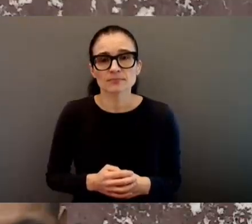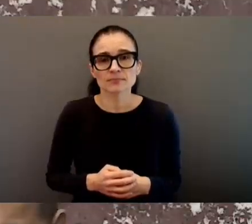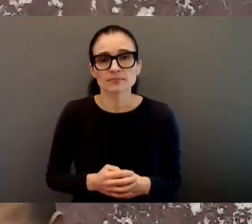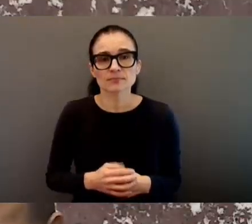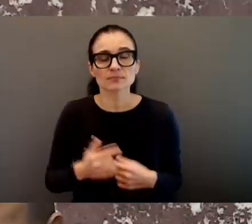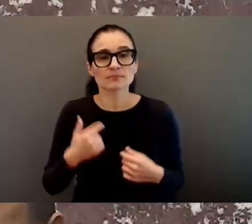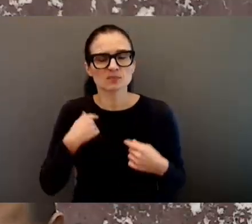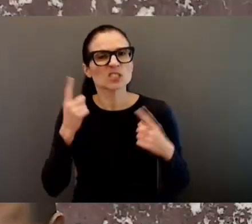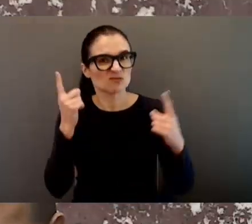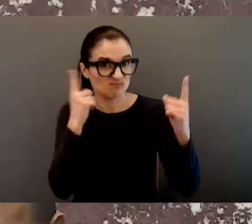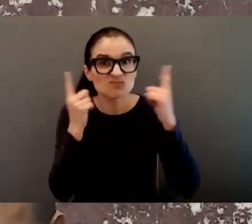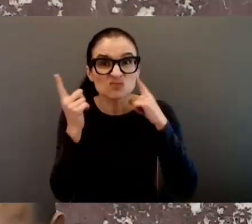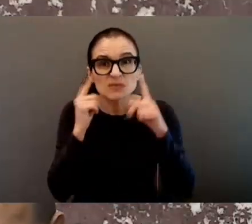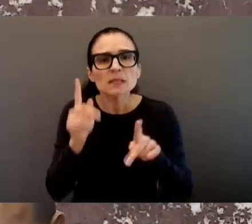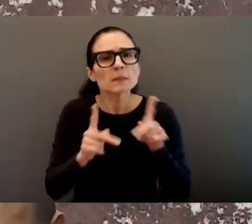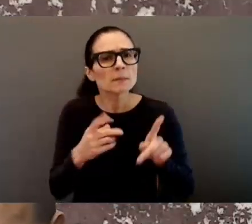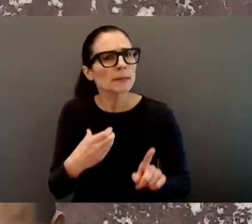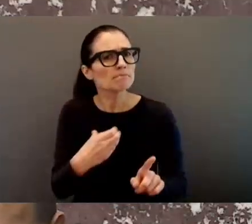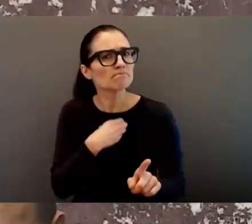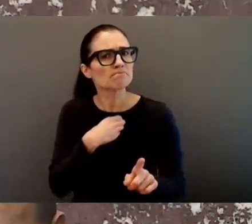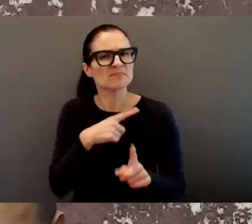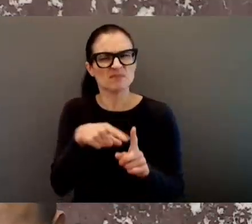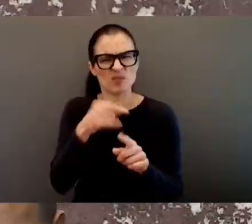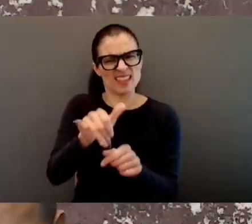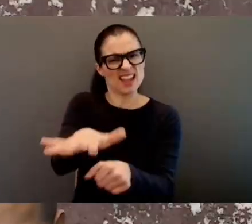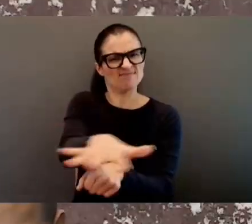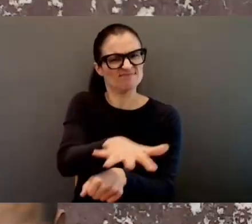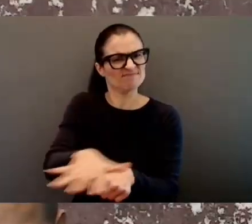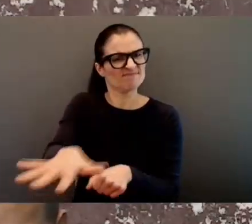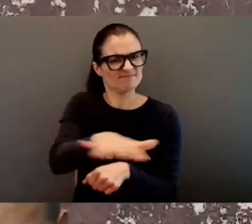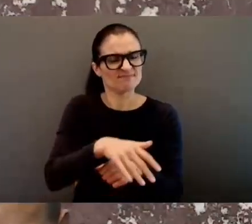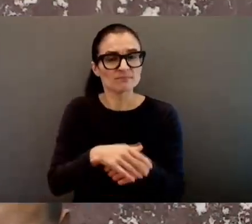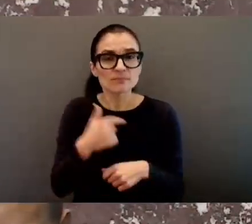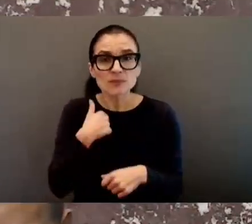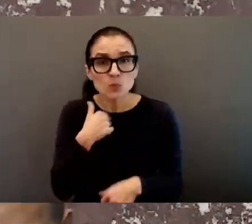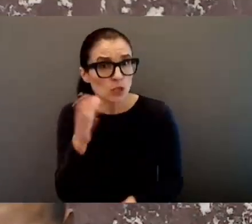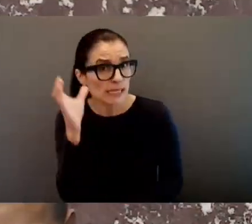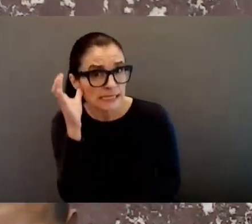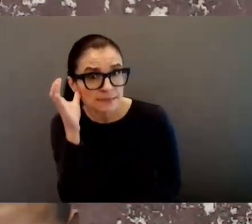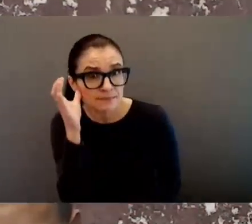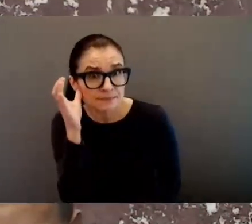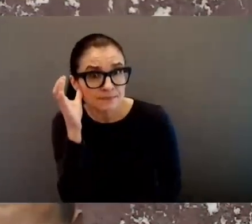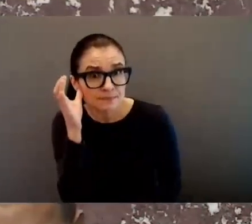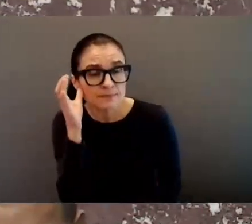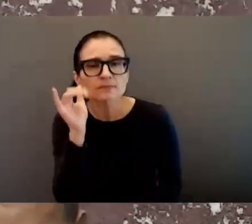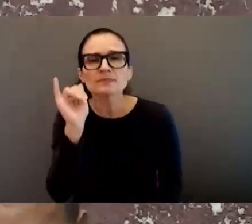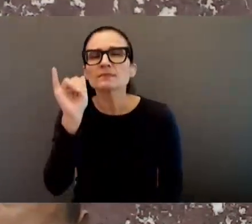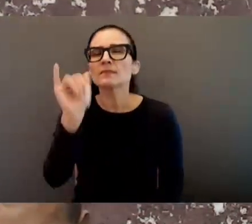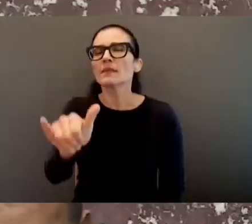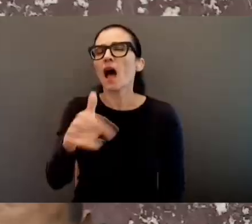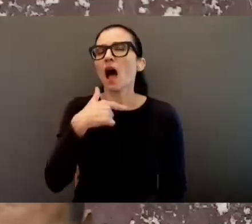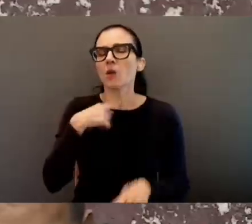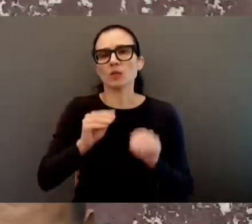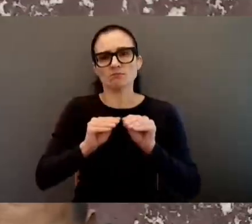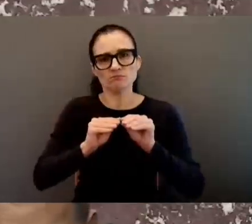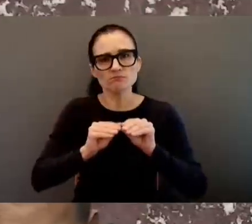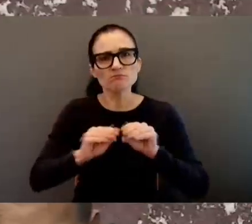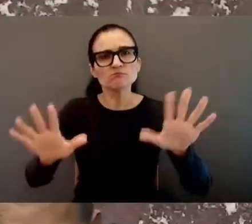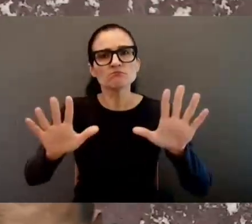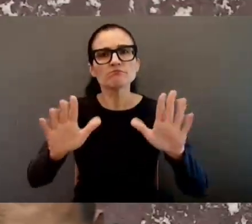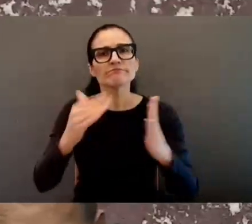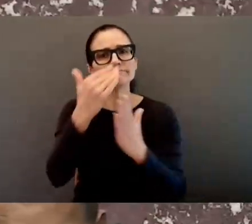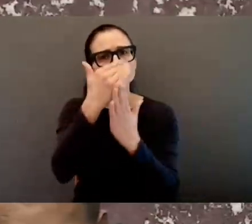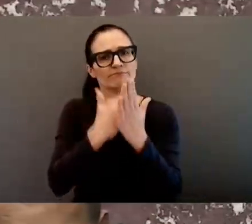and we are listening. That's why we issued a pollution prevention order on October 2nd,